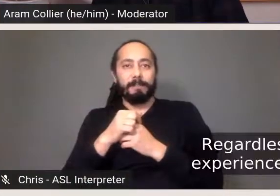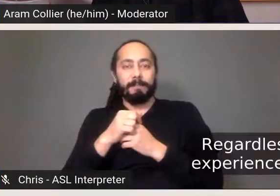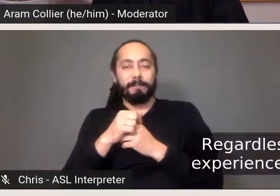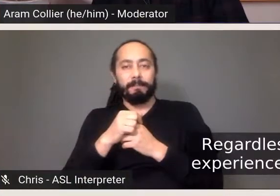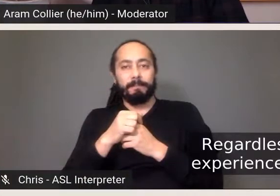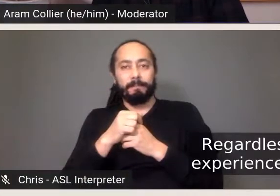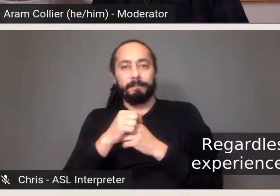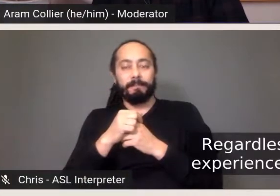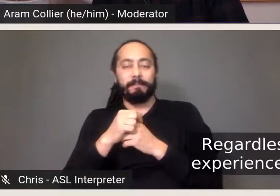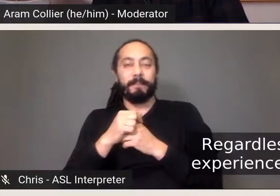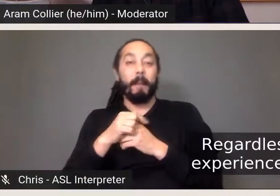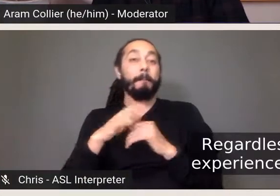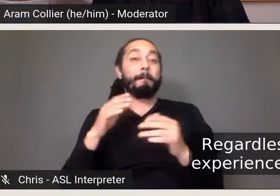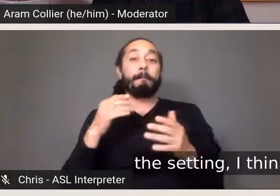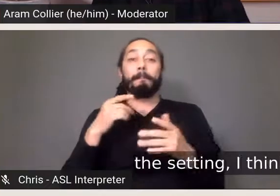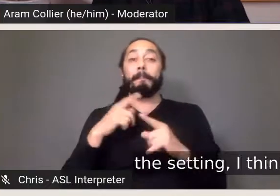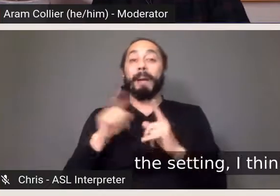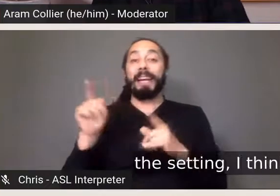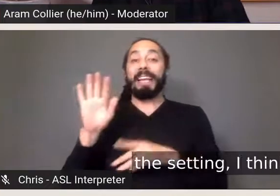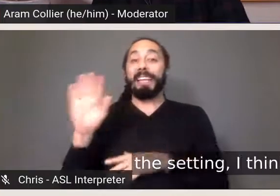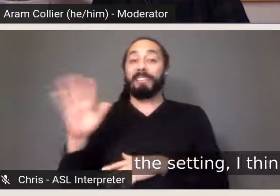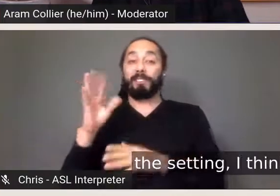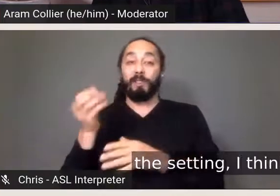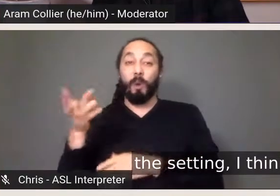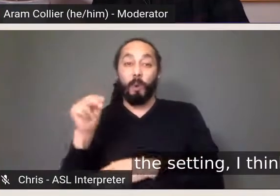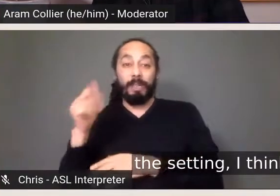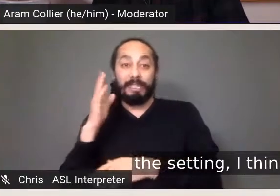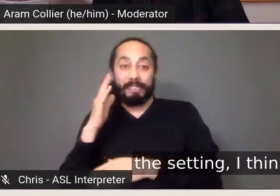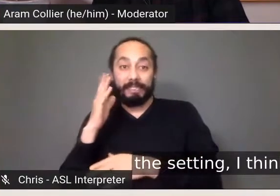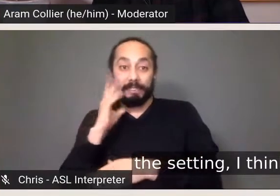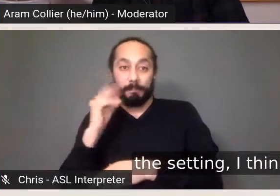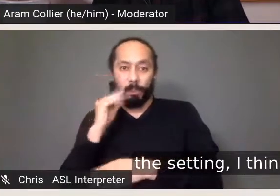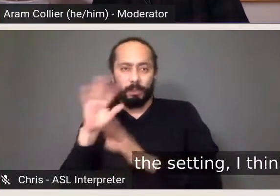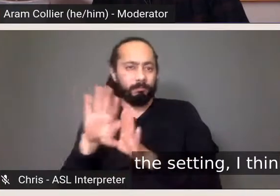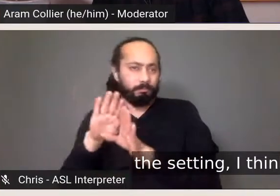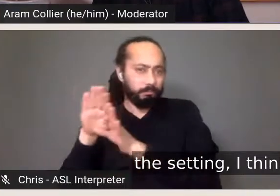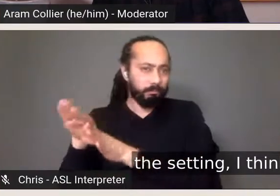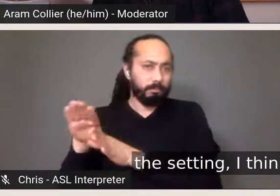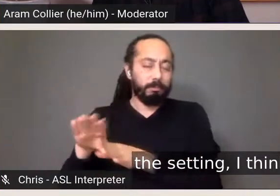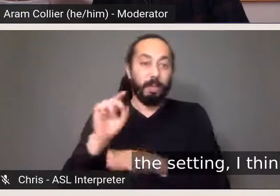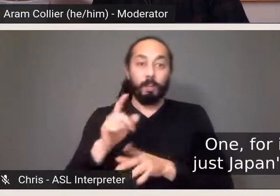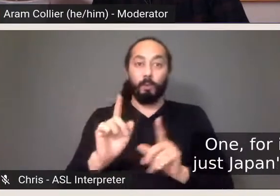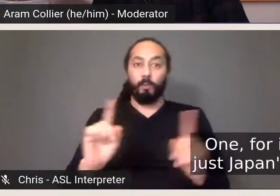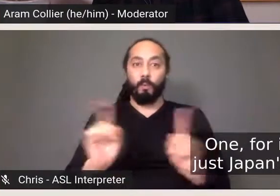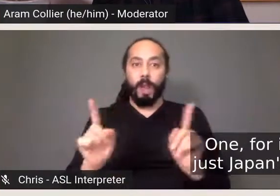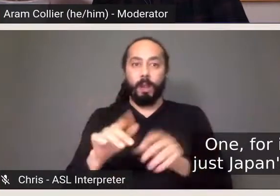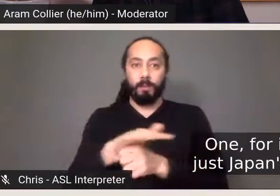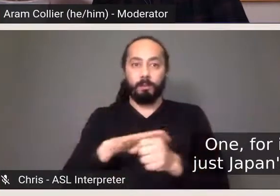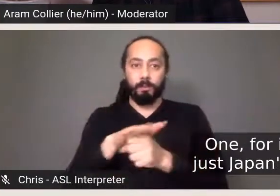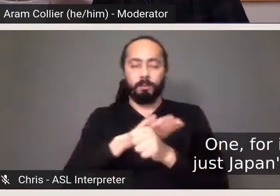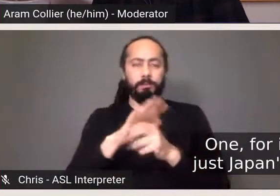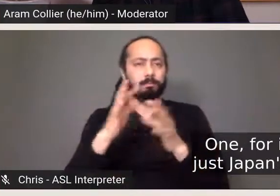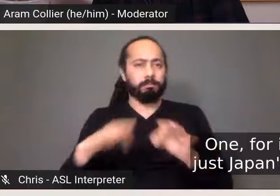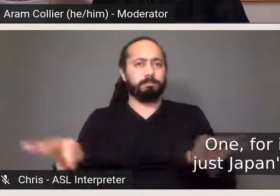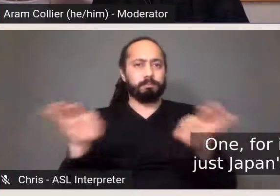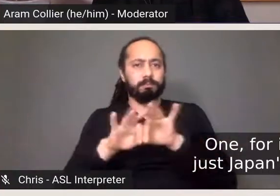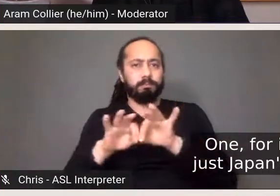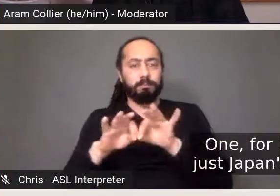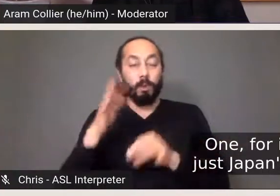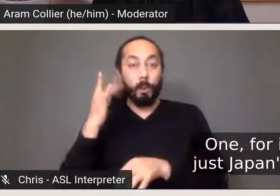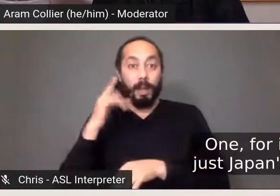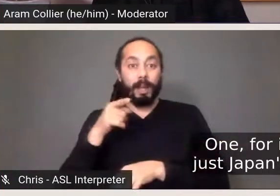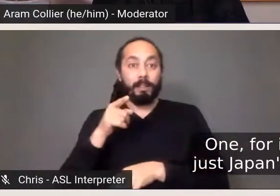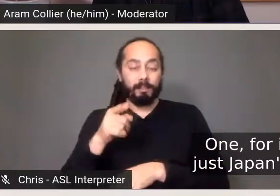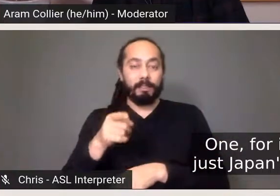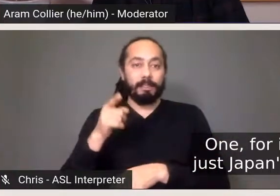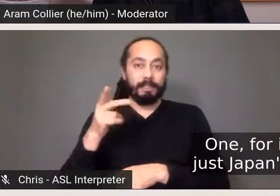Regardless of his own experience in Onomichi, the setting, I think, is very significant. One, for its history